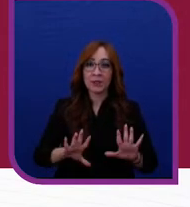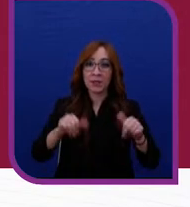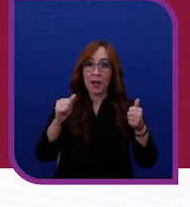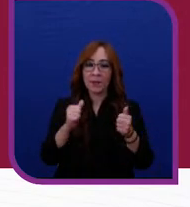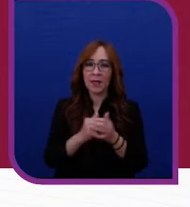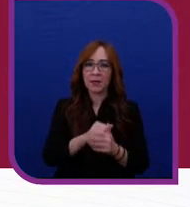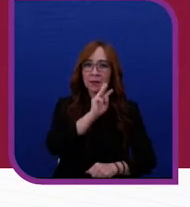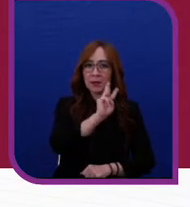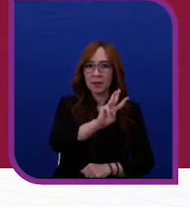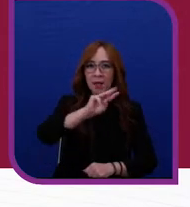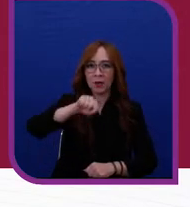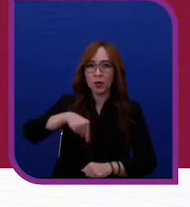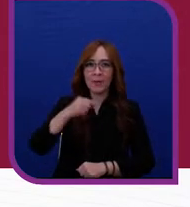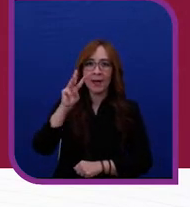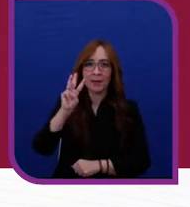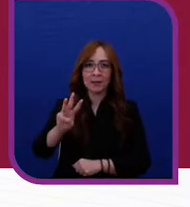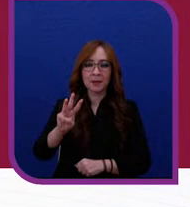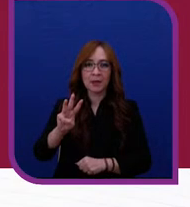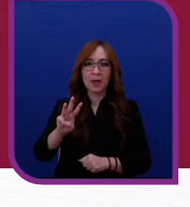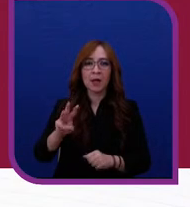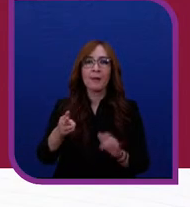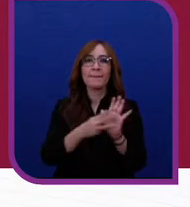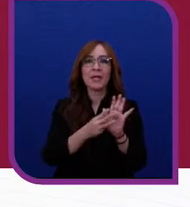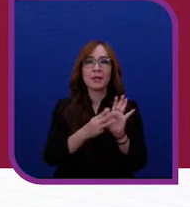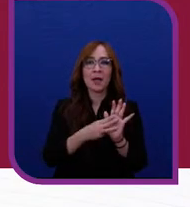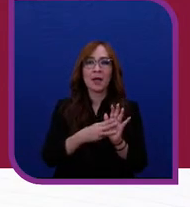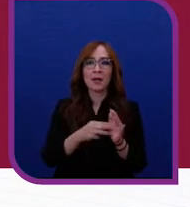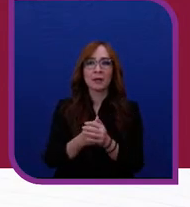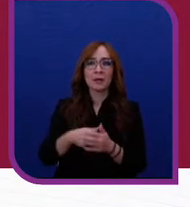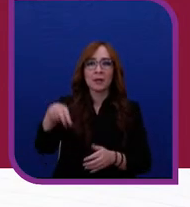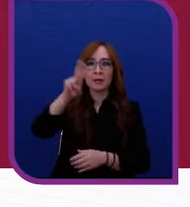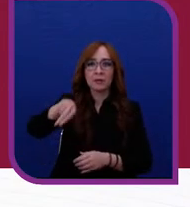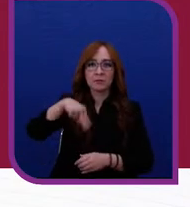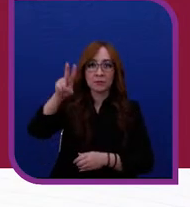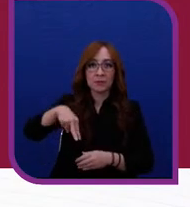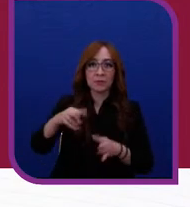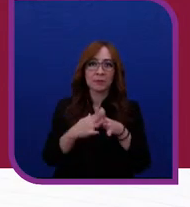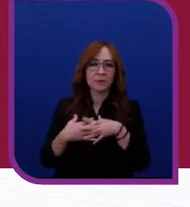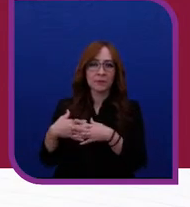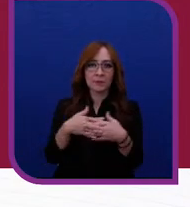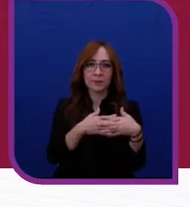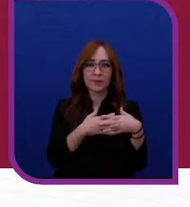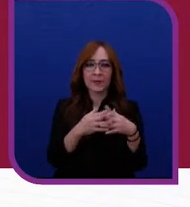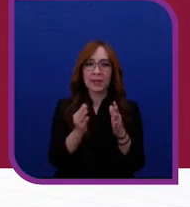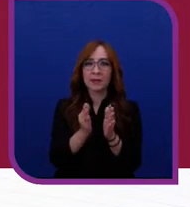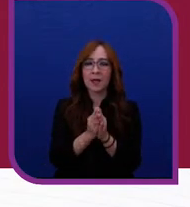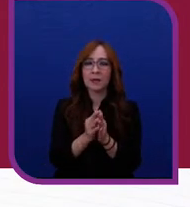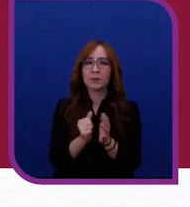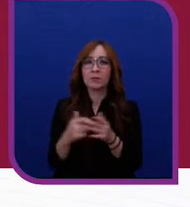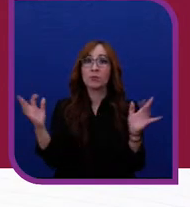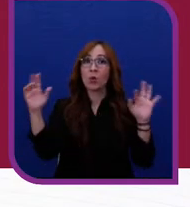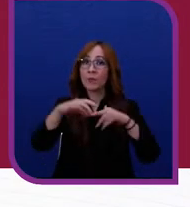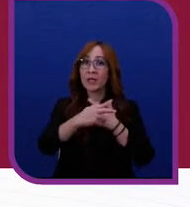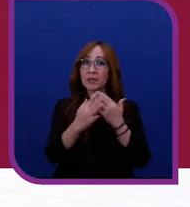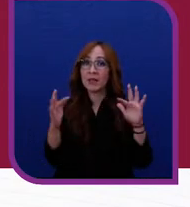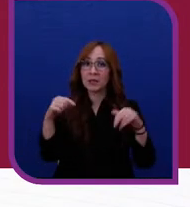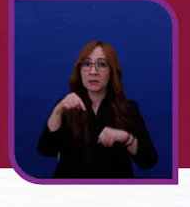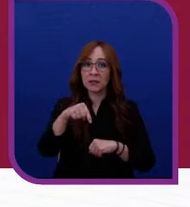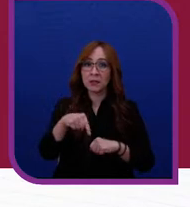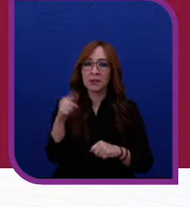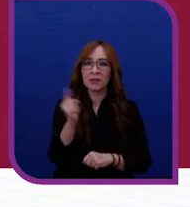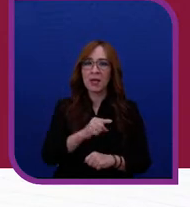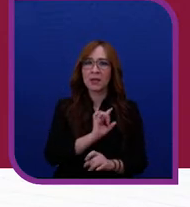Travel partners and this is a fun mobilization kompres of many areas not